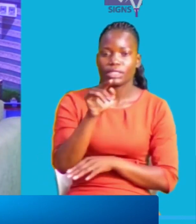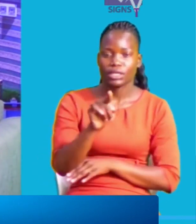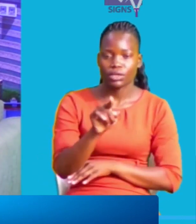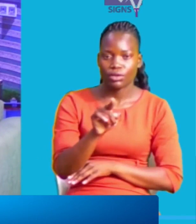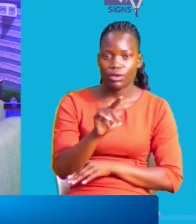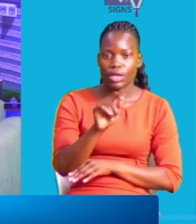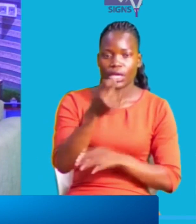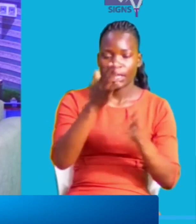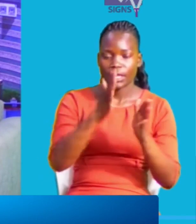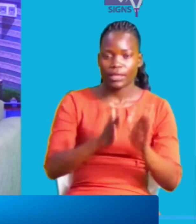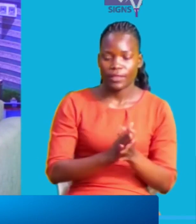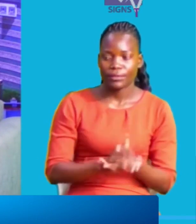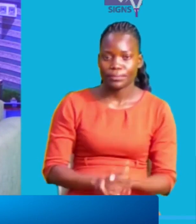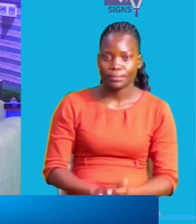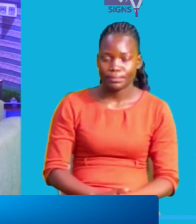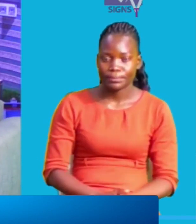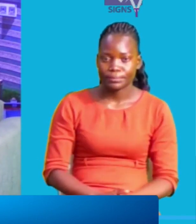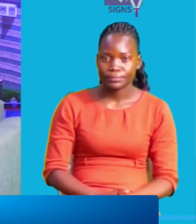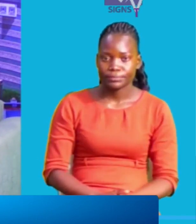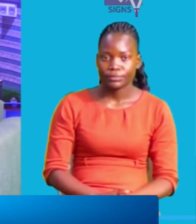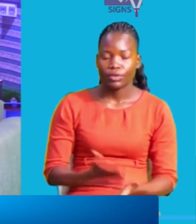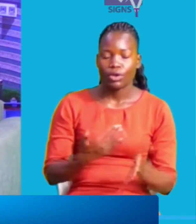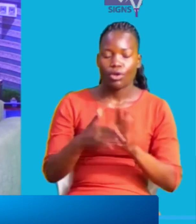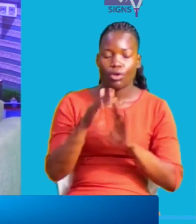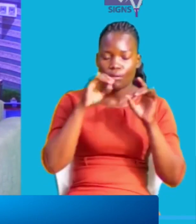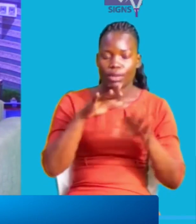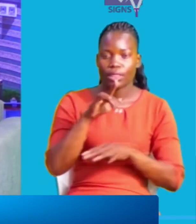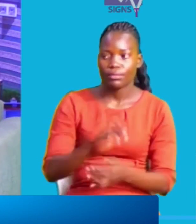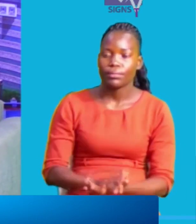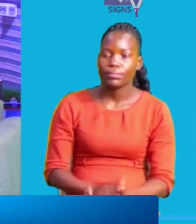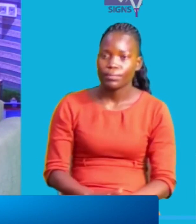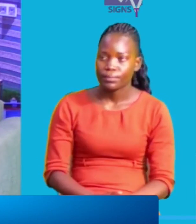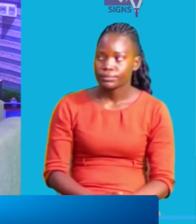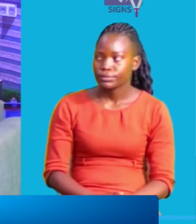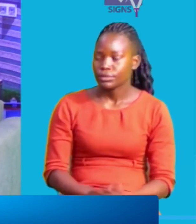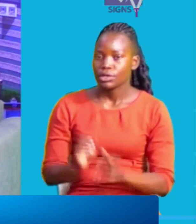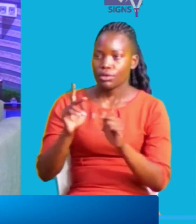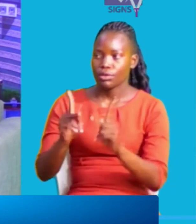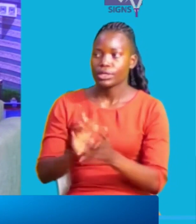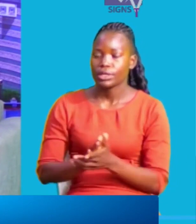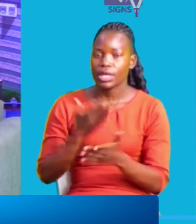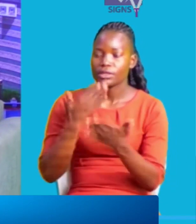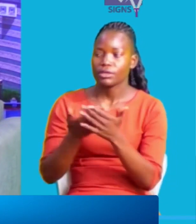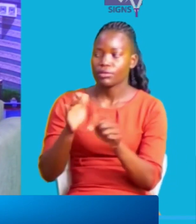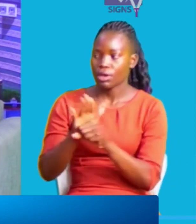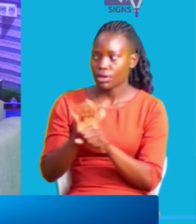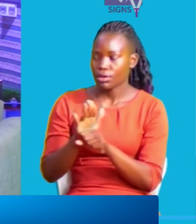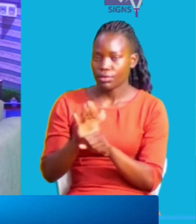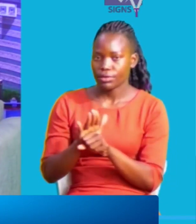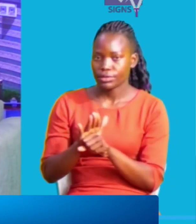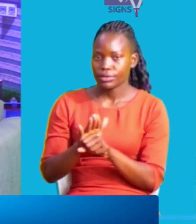just requesting you, the why Kenya again. Yeah. May God bless them. Yes. All